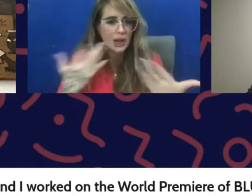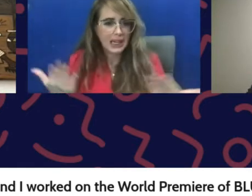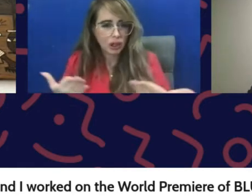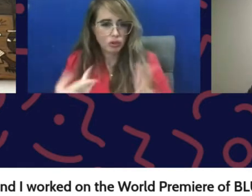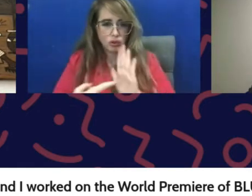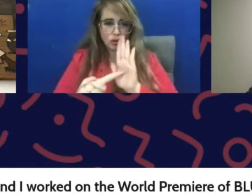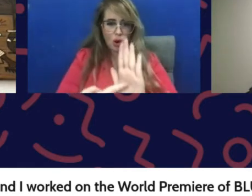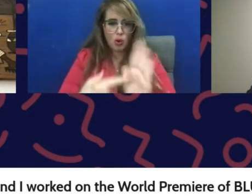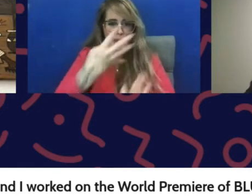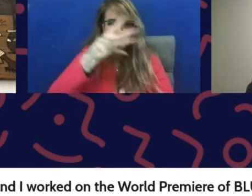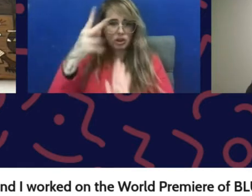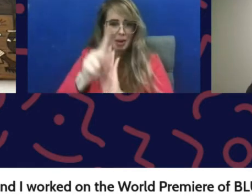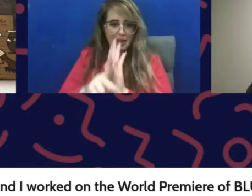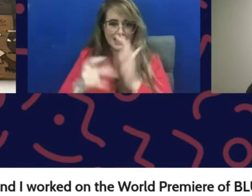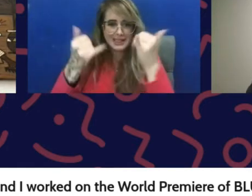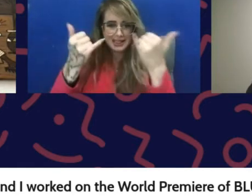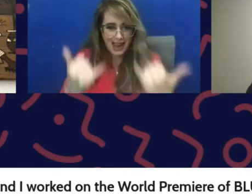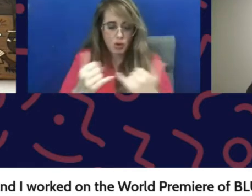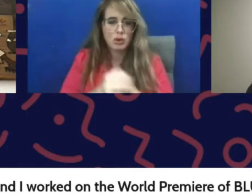policy.